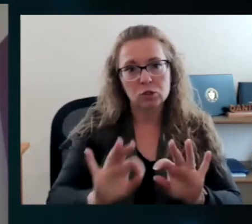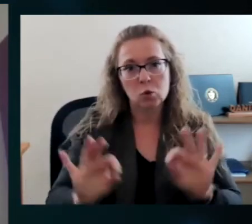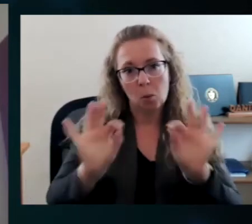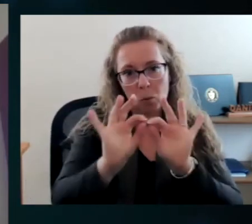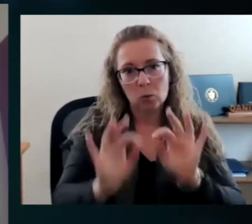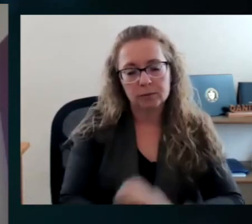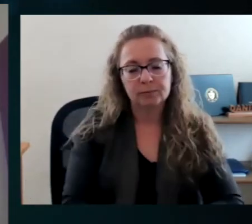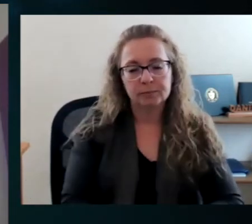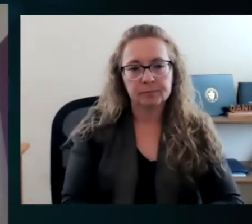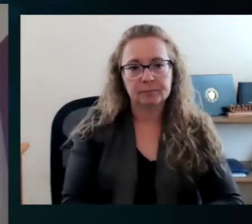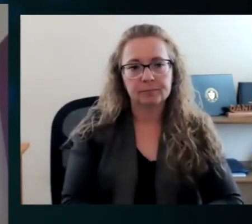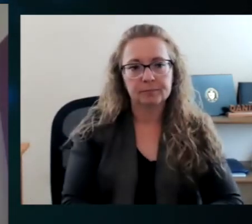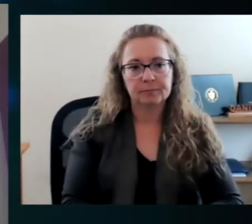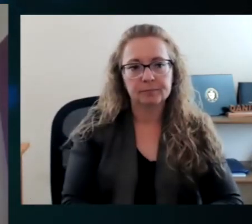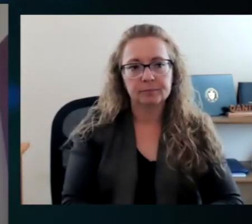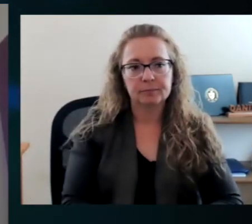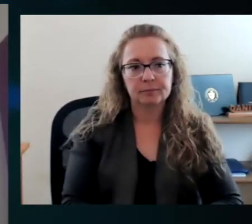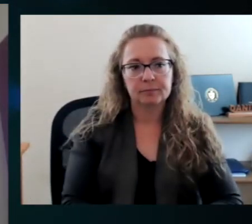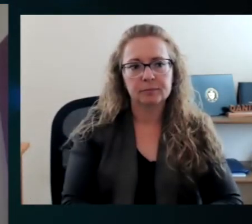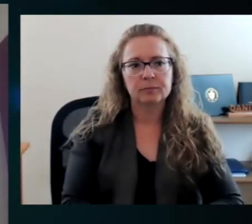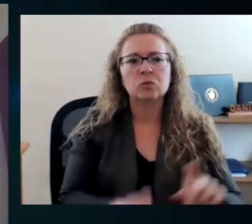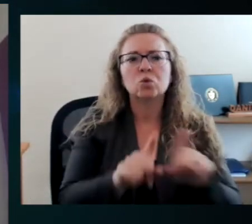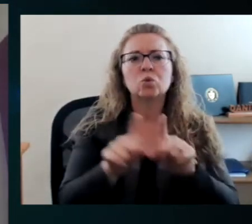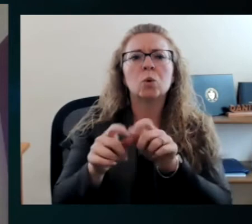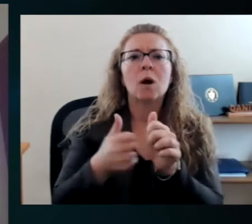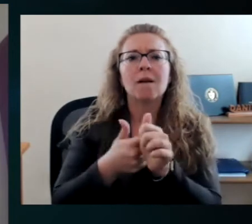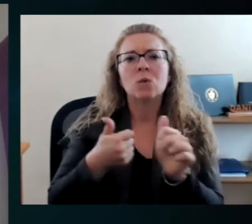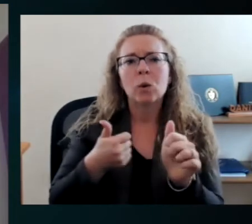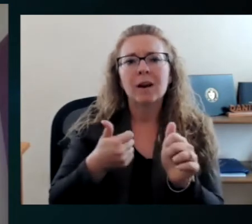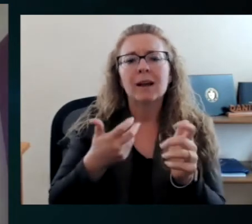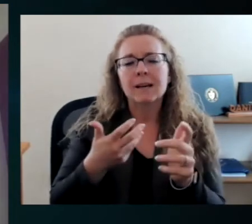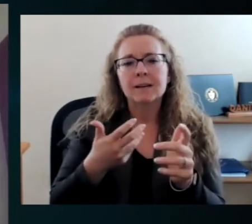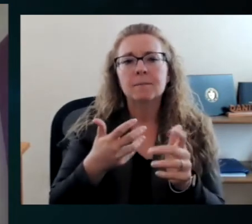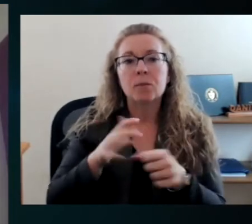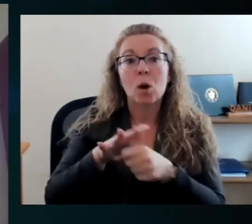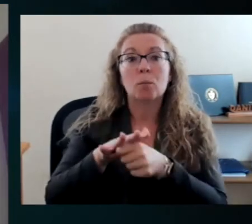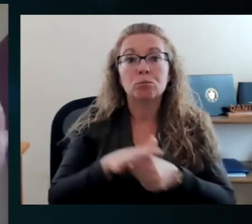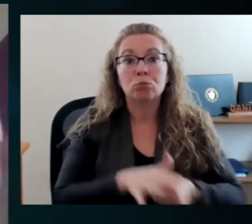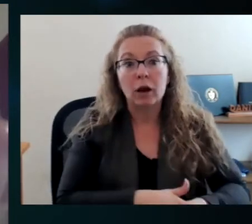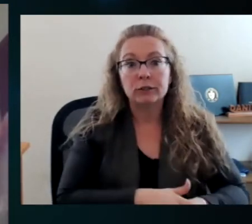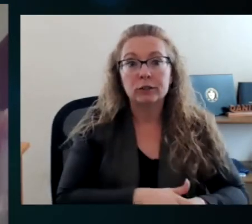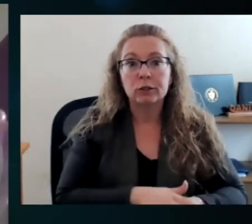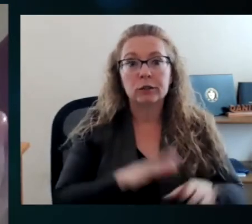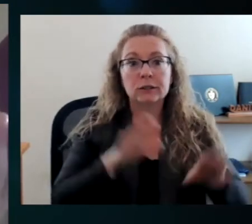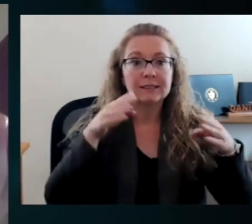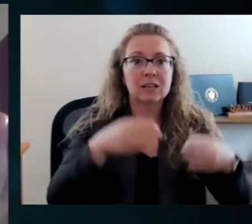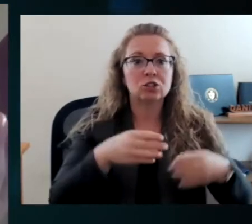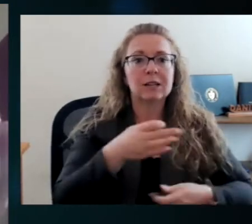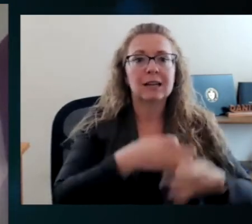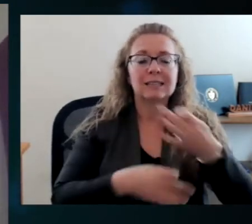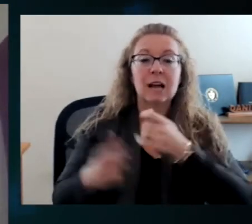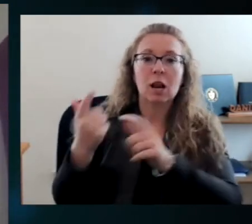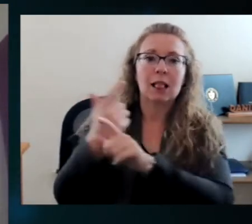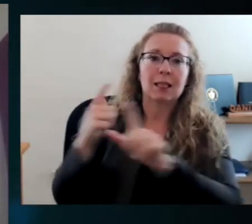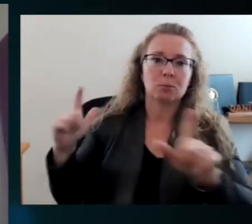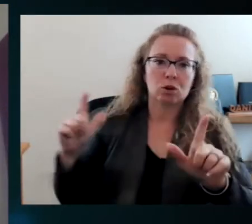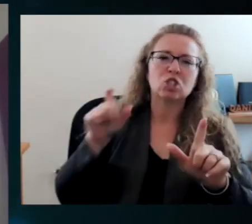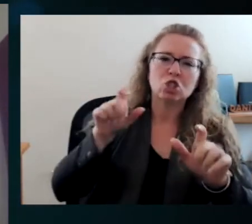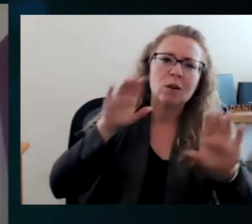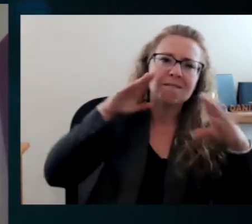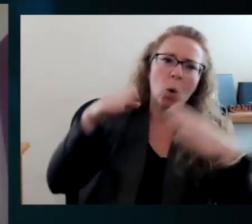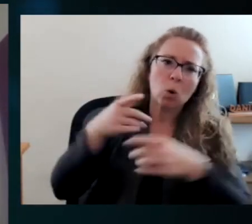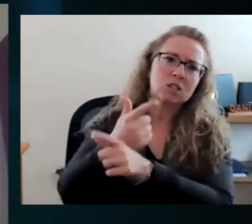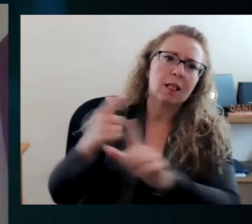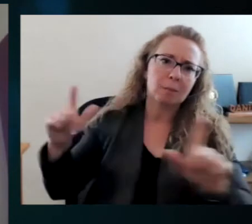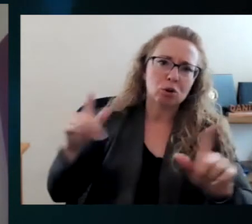Yeah, and avoiding being oppressor-centric rather than liberation-centric in our work ends up